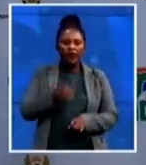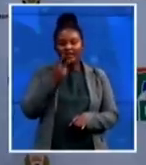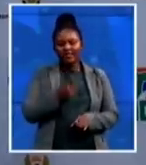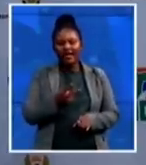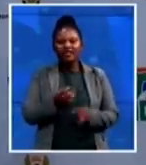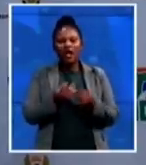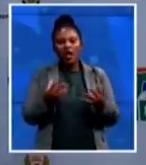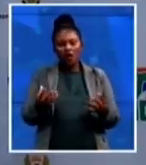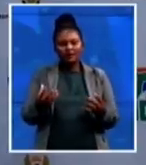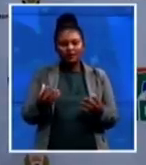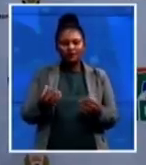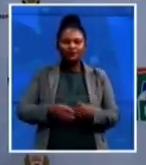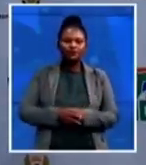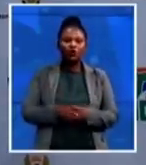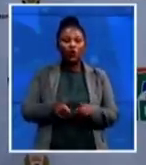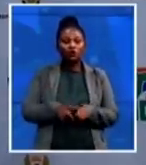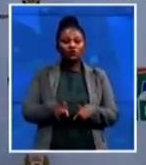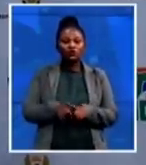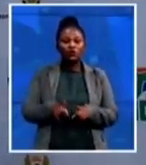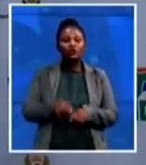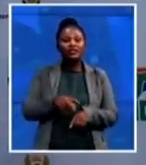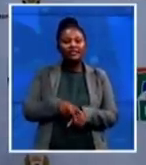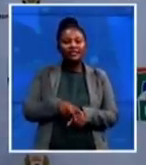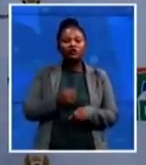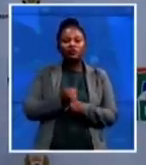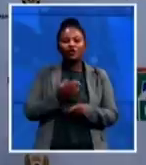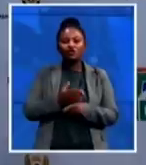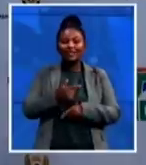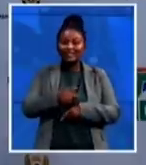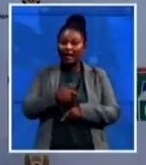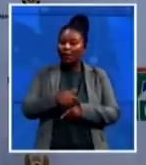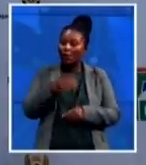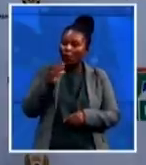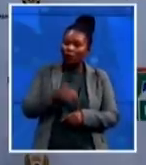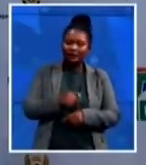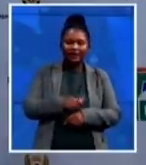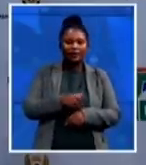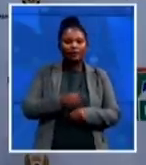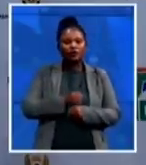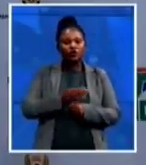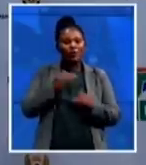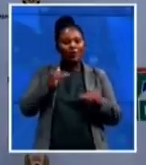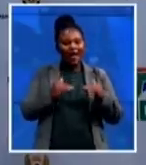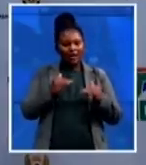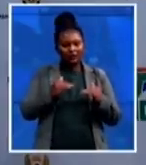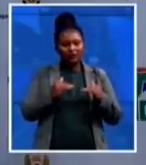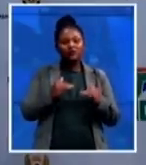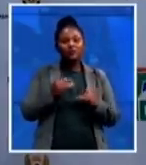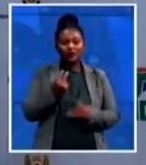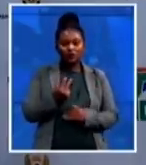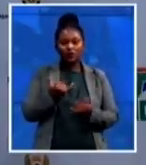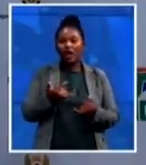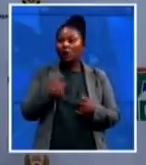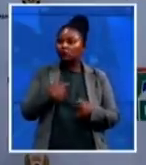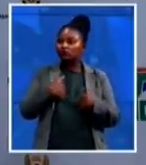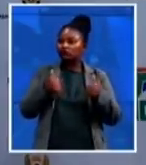all material times to act in a manner that properly balances the two. As we sit now, we all know now it's no